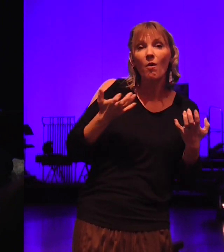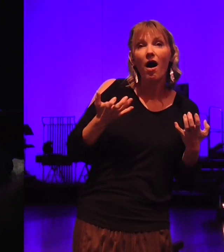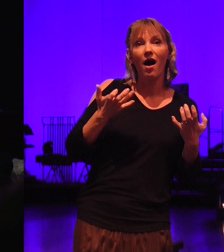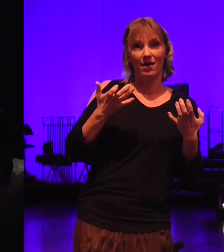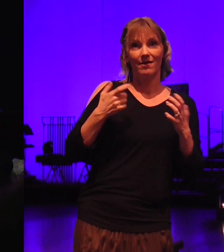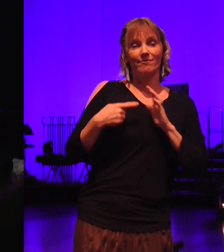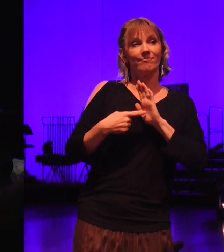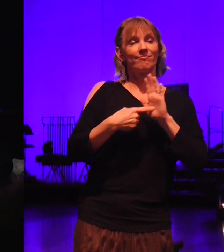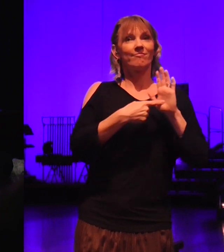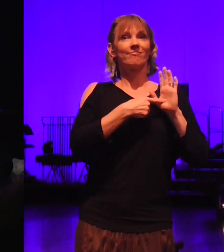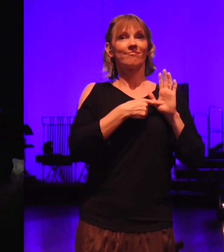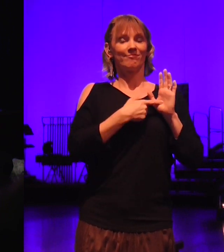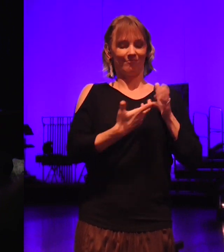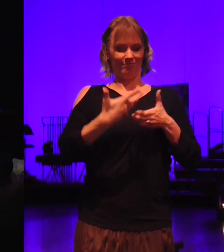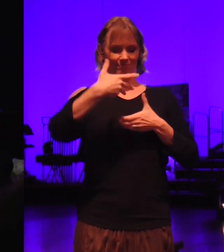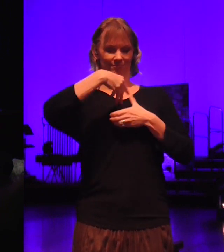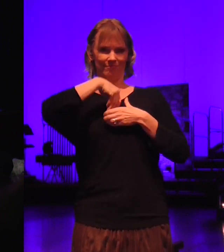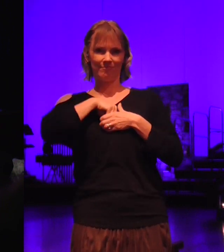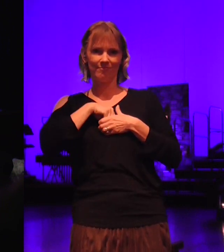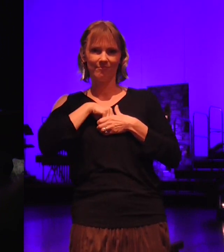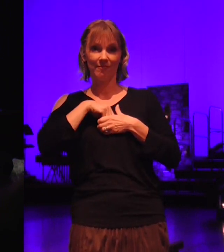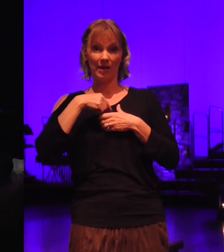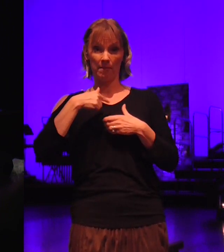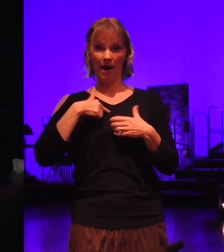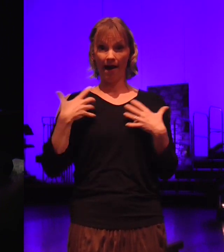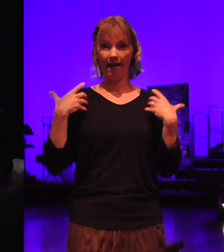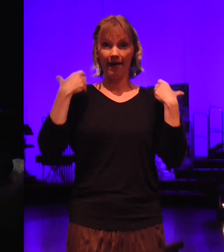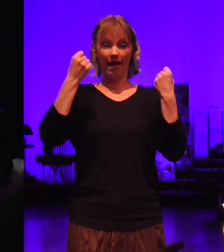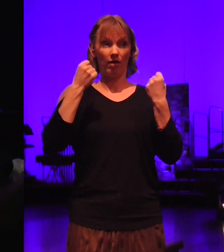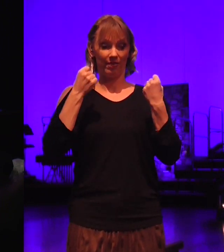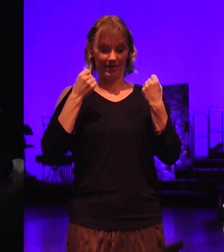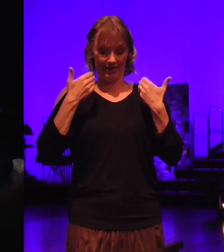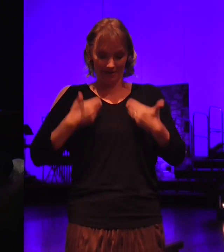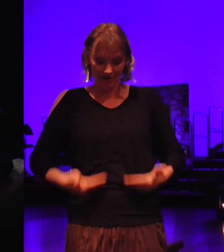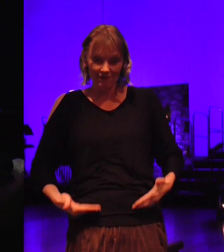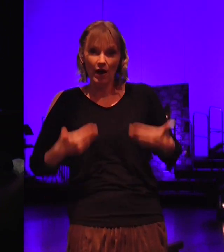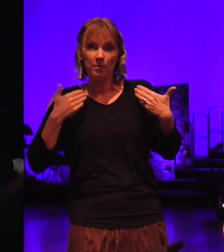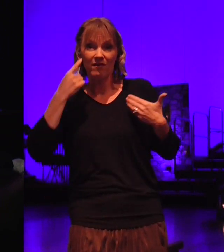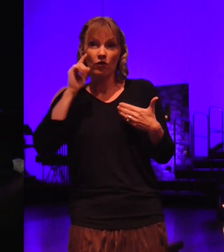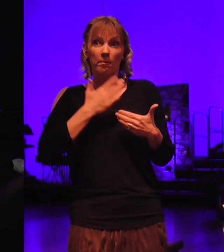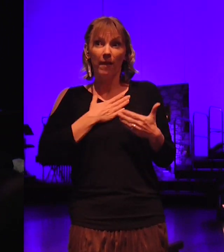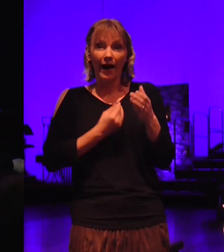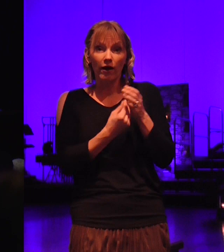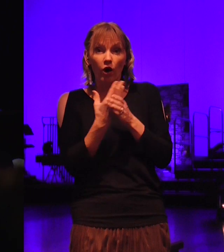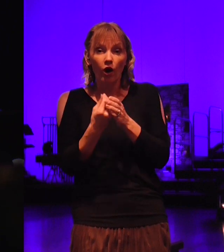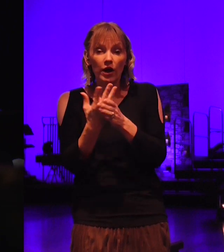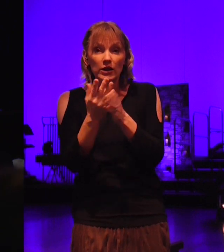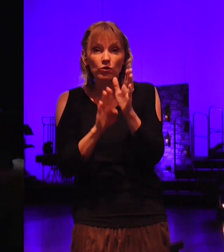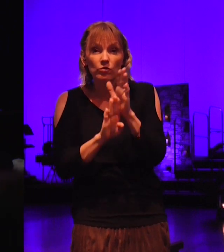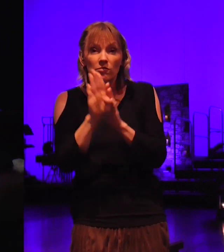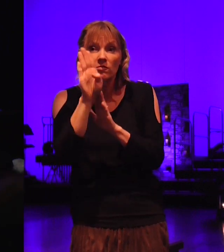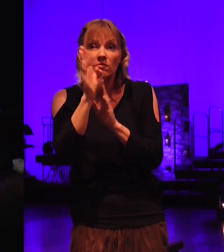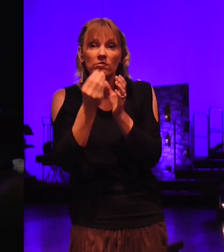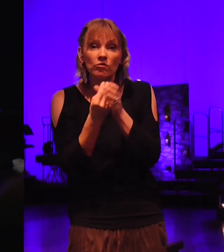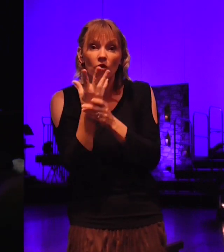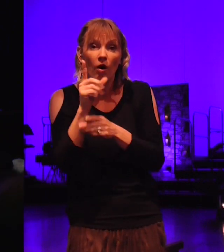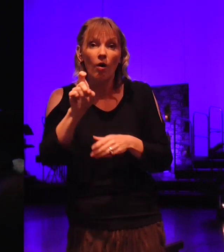in? Am I a healthy environment for my garden to grow? And then lastly,